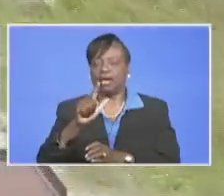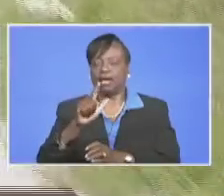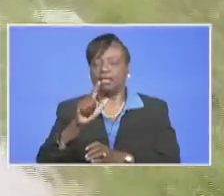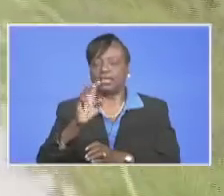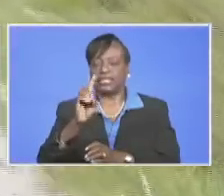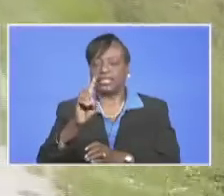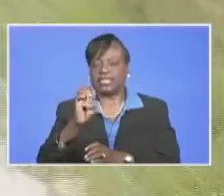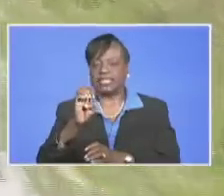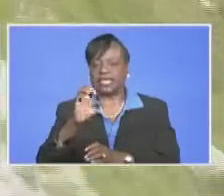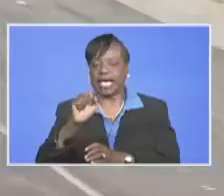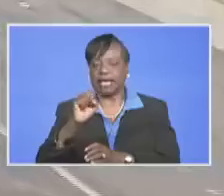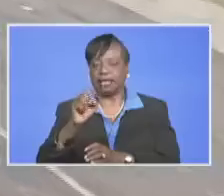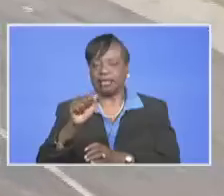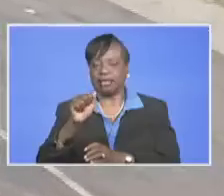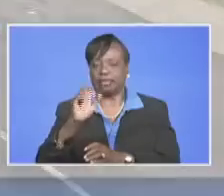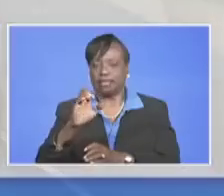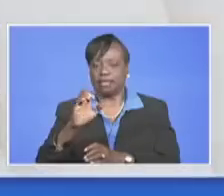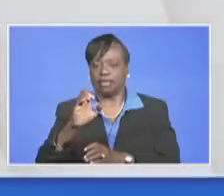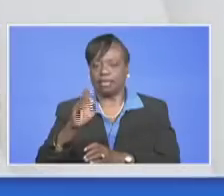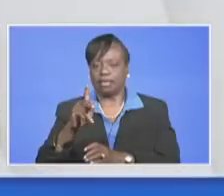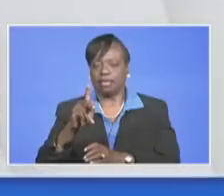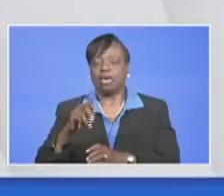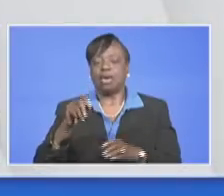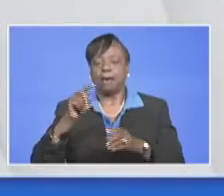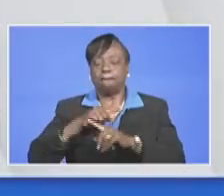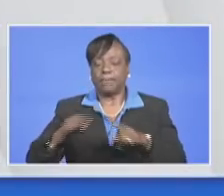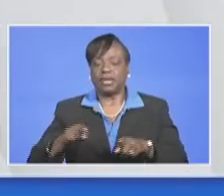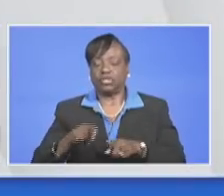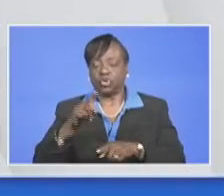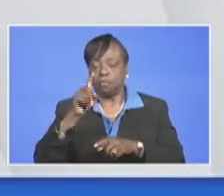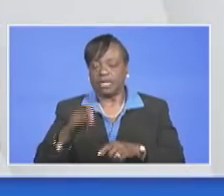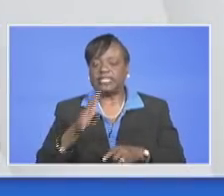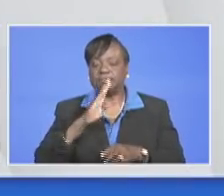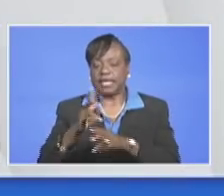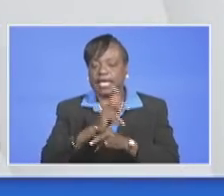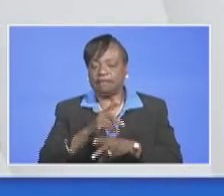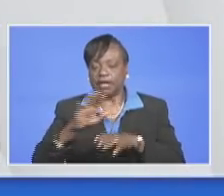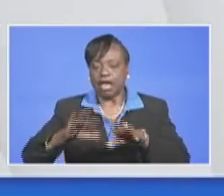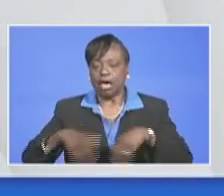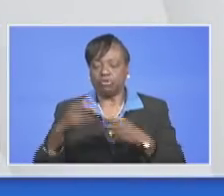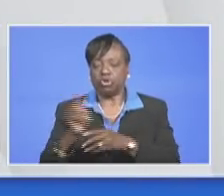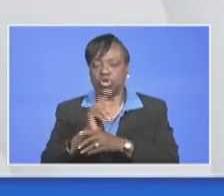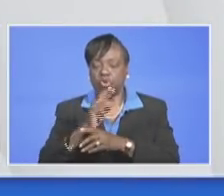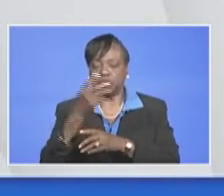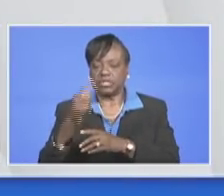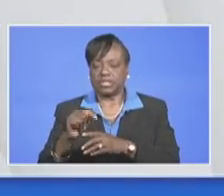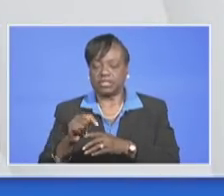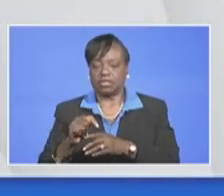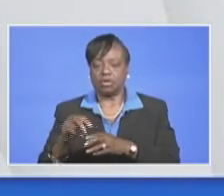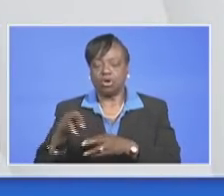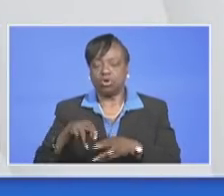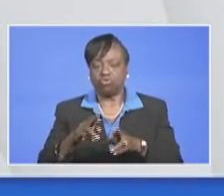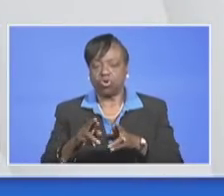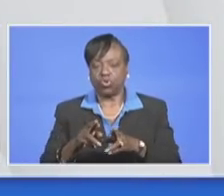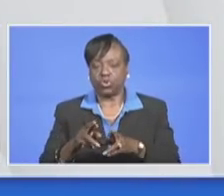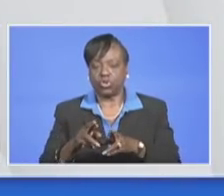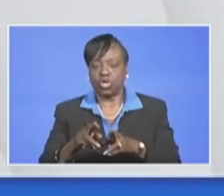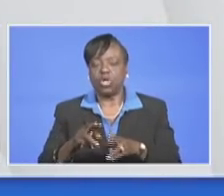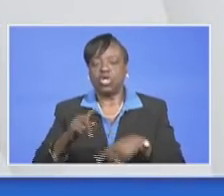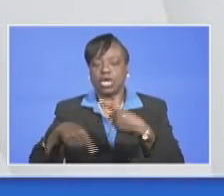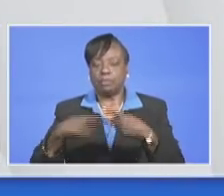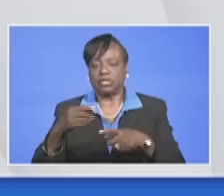road. And I can tell you that coming from the John F. Kennedy Drive, if you come on from the airport gateway, if you come on to